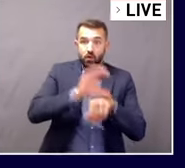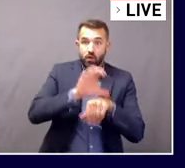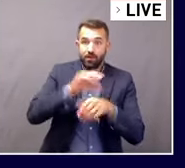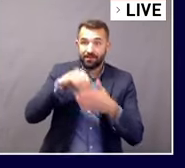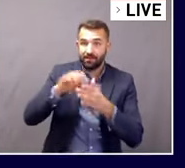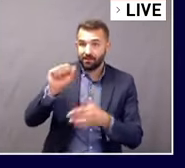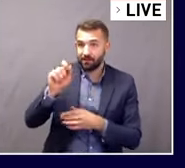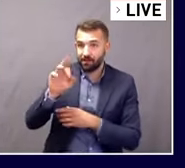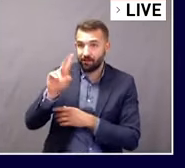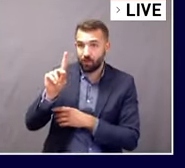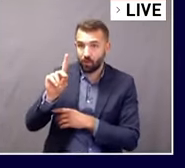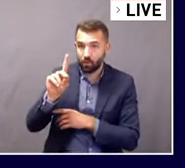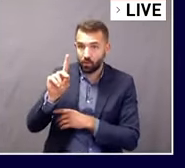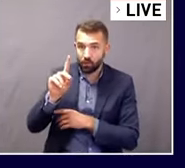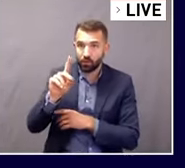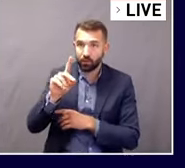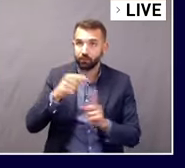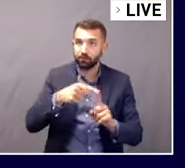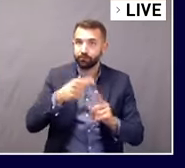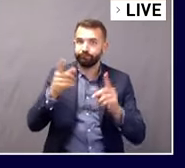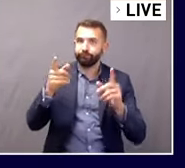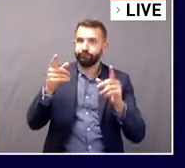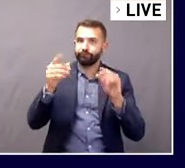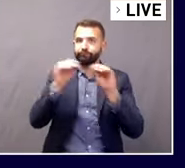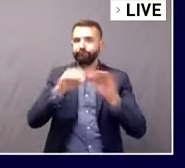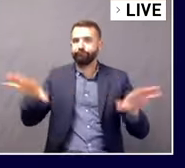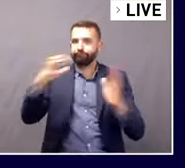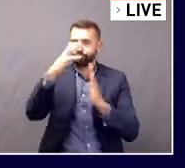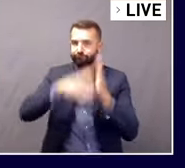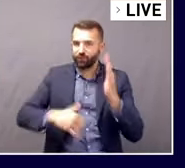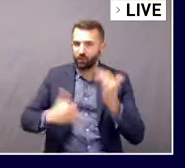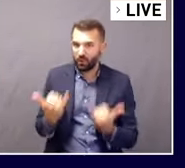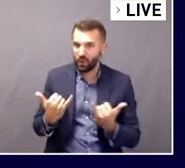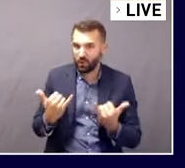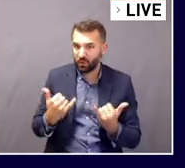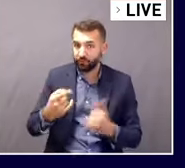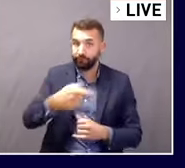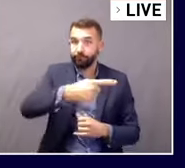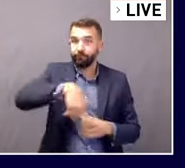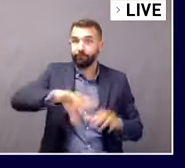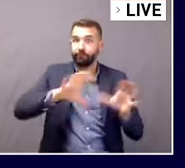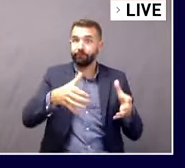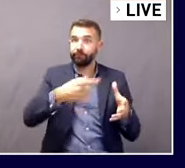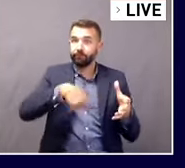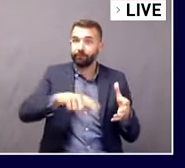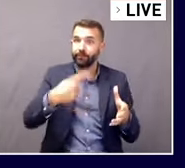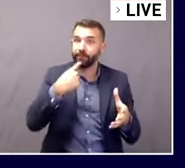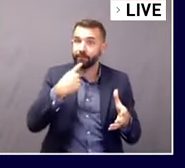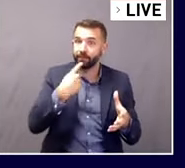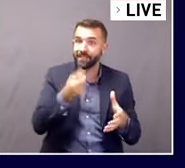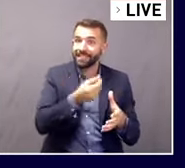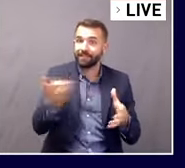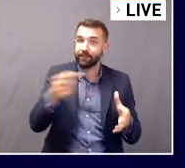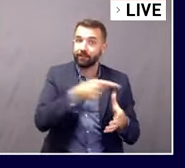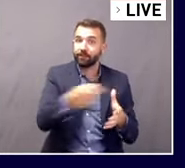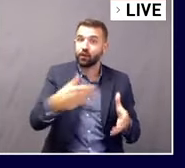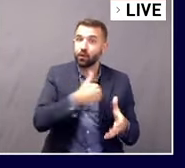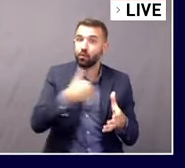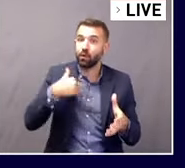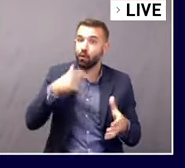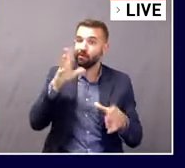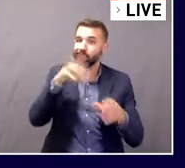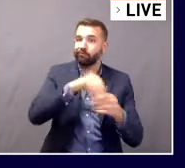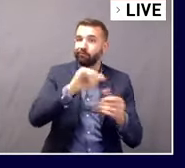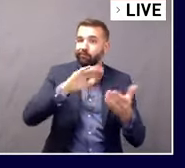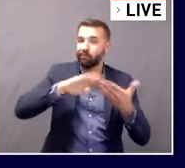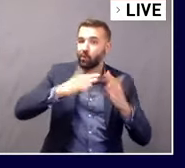statement today in which they said that there were several members of their church community who attended the